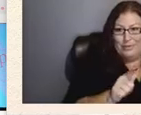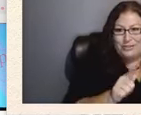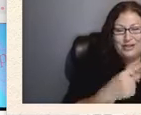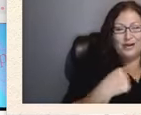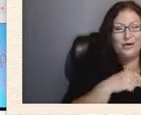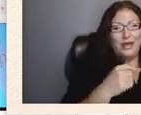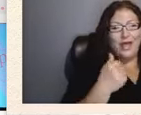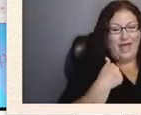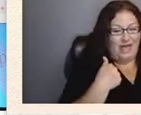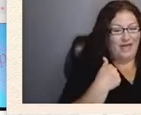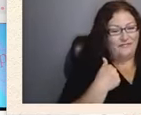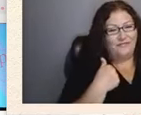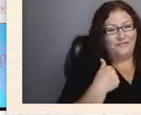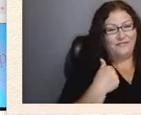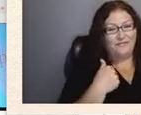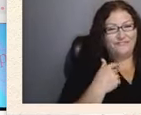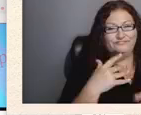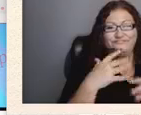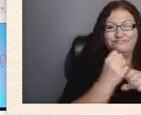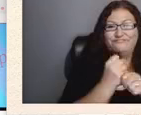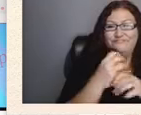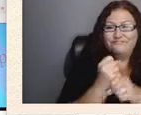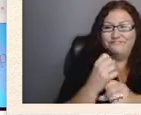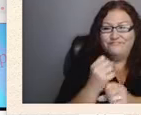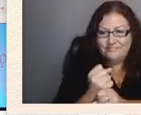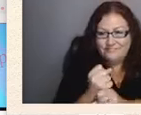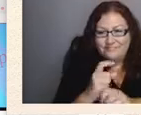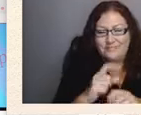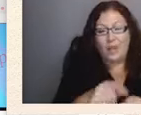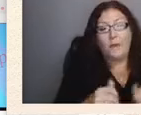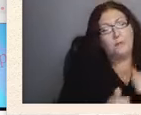own acronyms. Most organizations